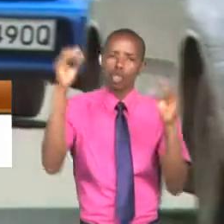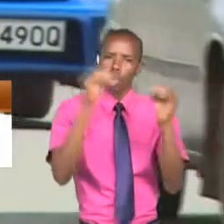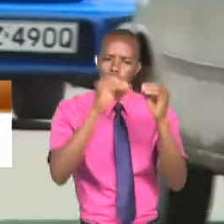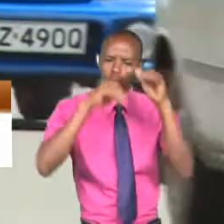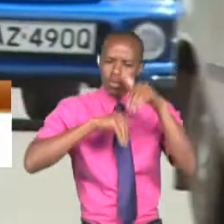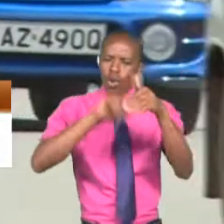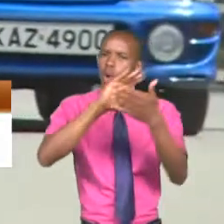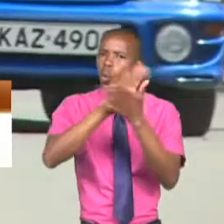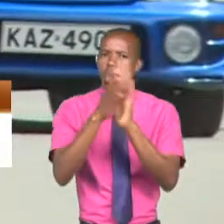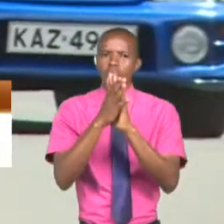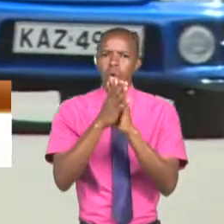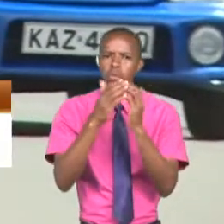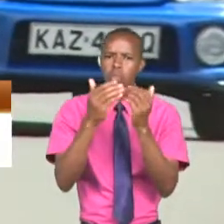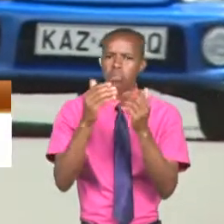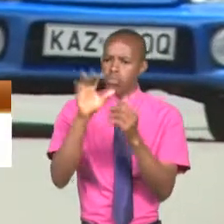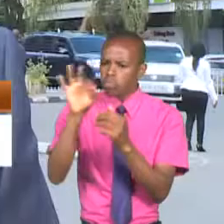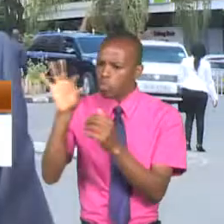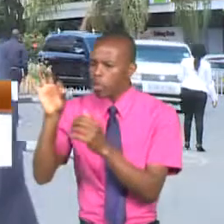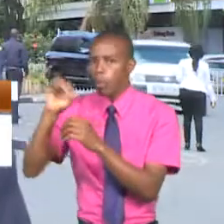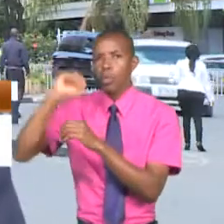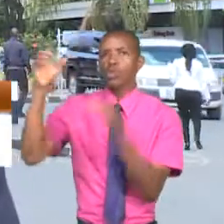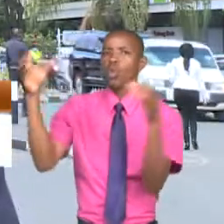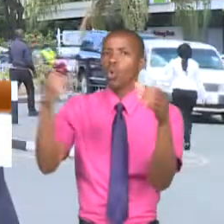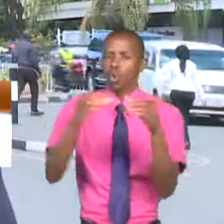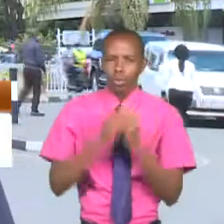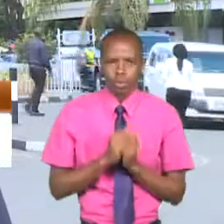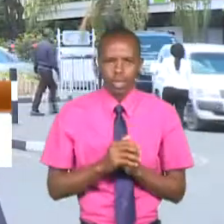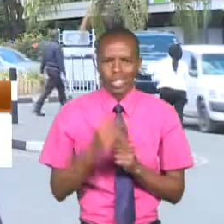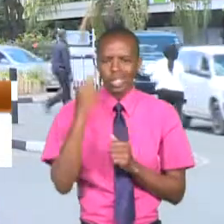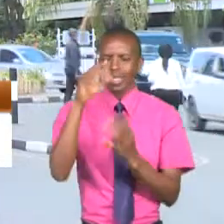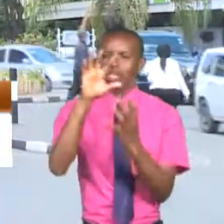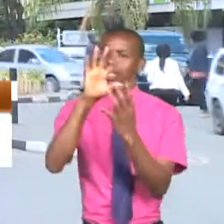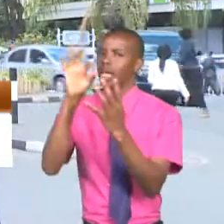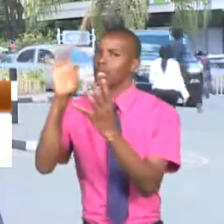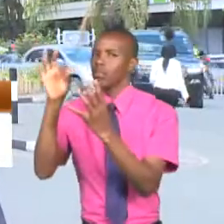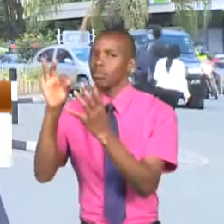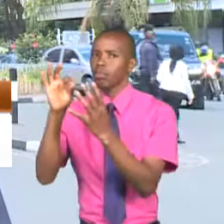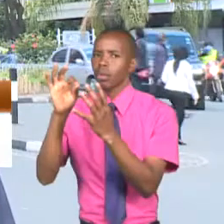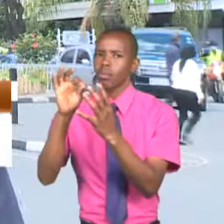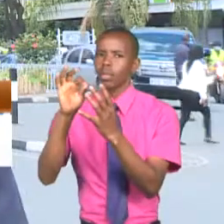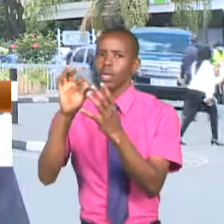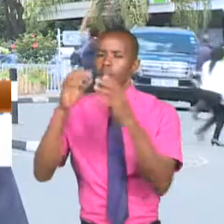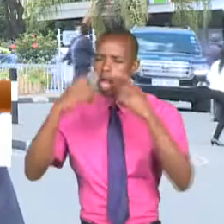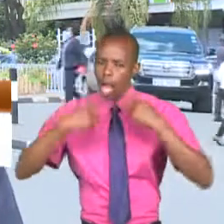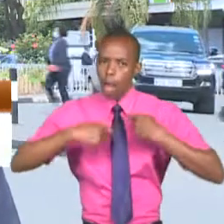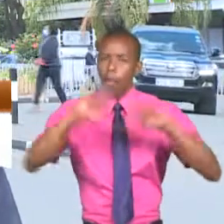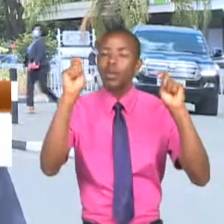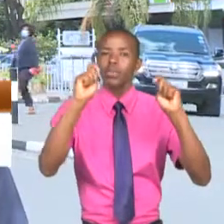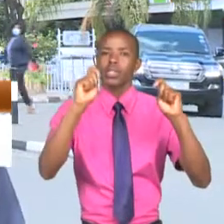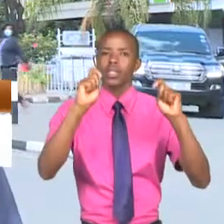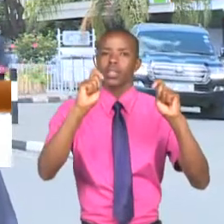kufuatwa bila kubagua mrengo wa kisiasa. Not see selective application of the decrees